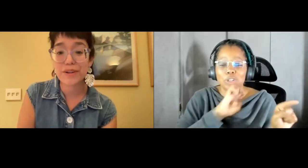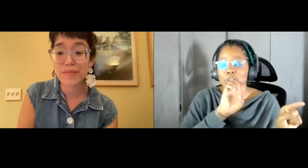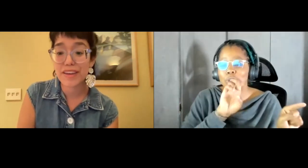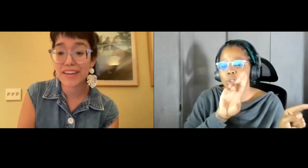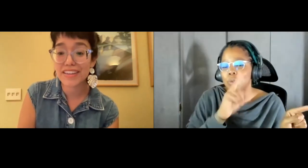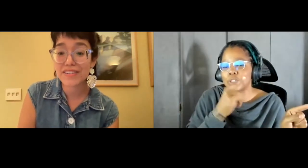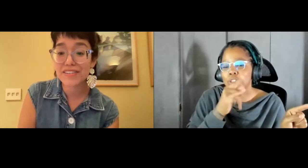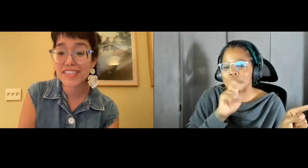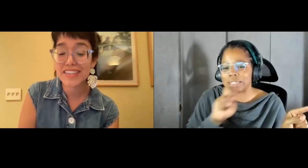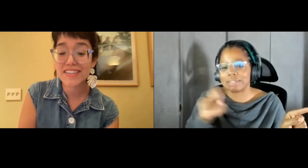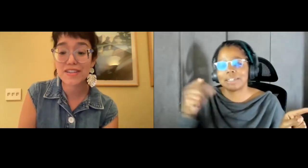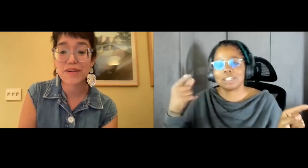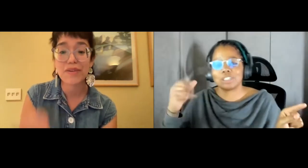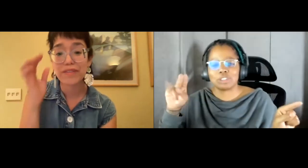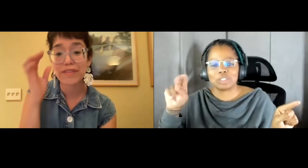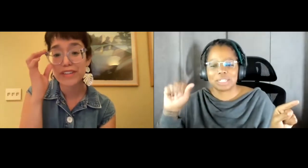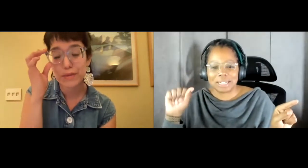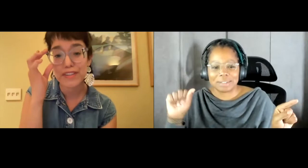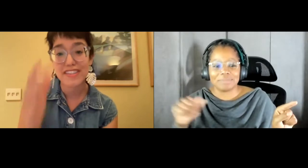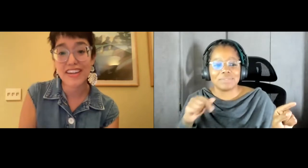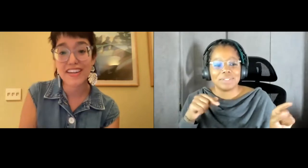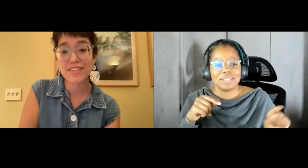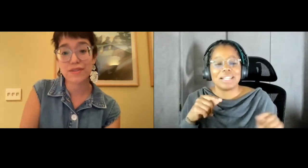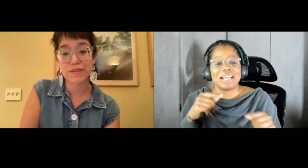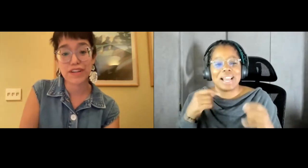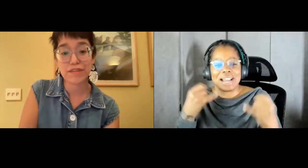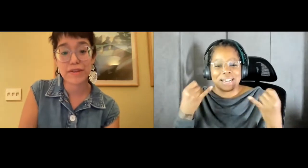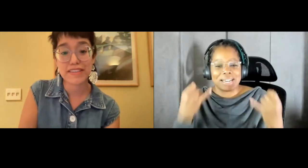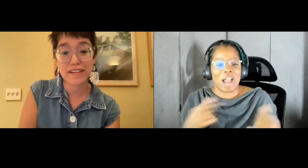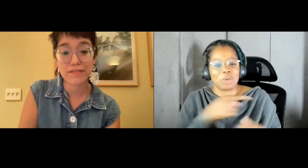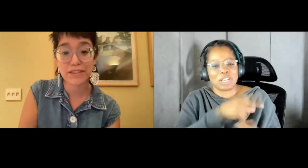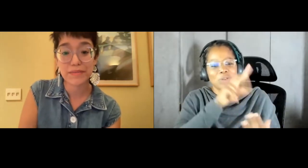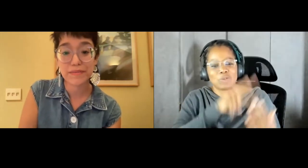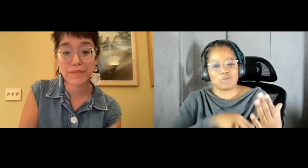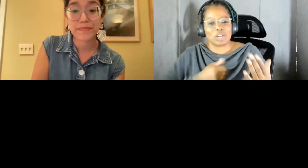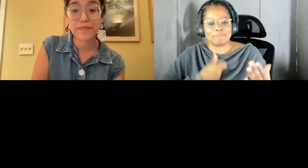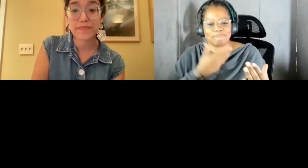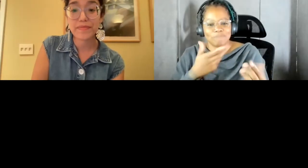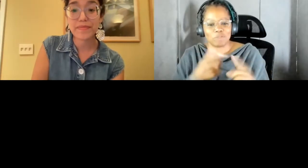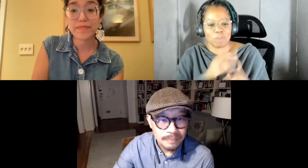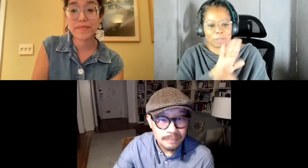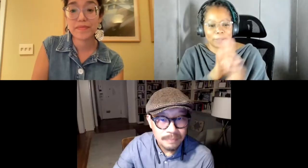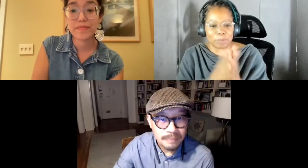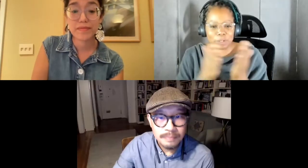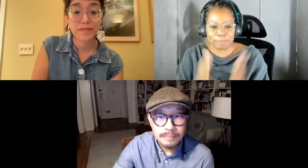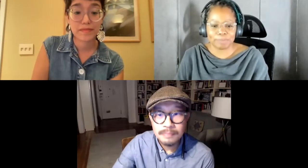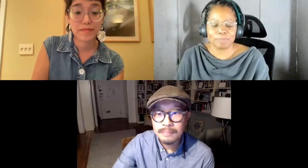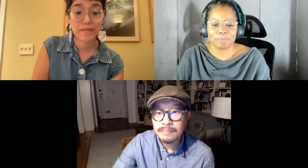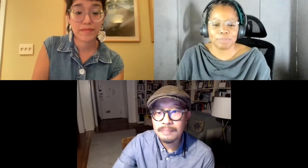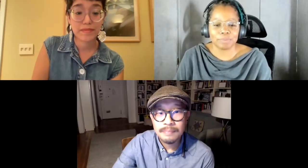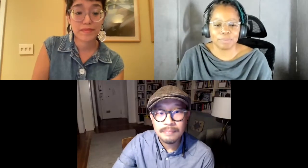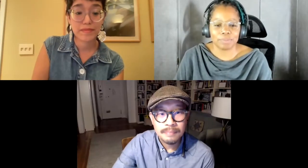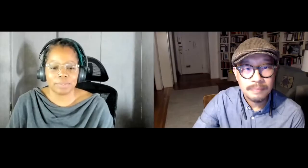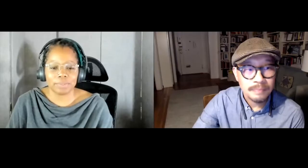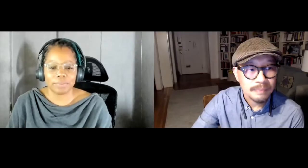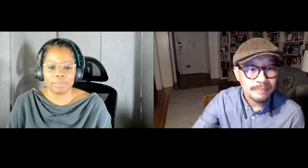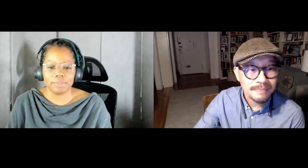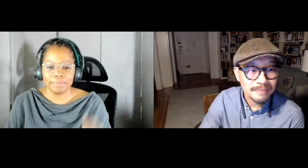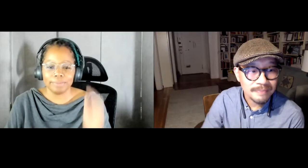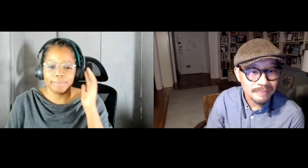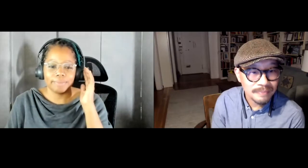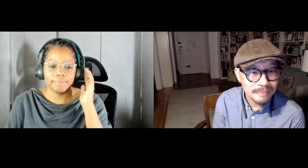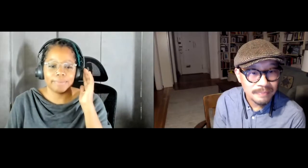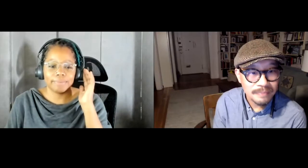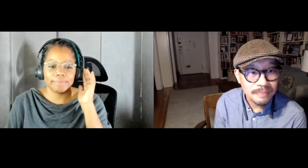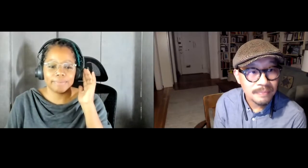in welcoming Eugene to our virtual stage to read from his novel. Radio City, you did a great job. Oh, thank you